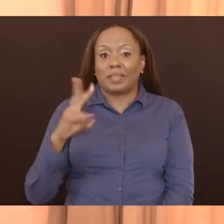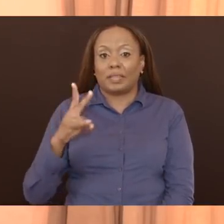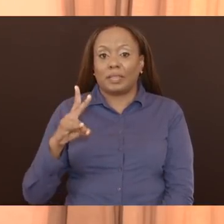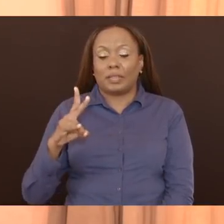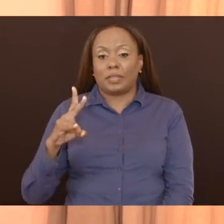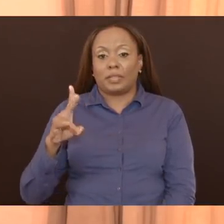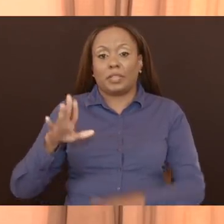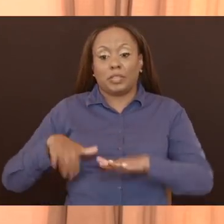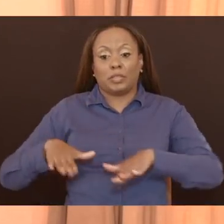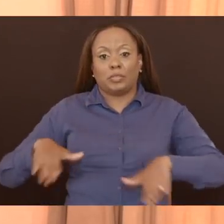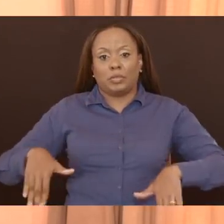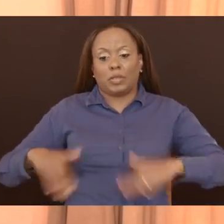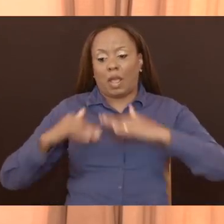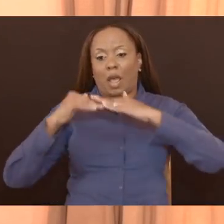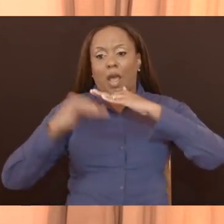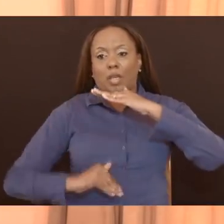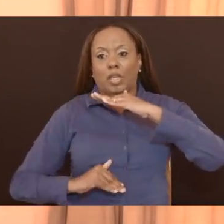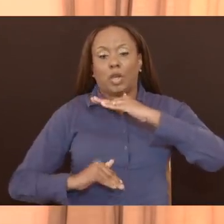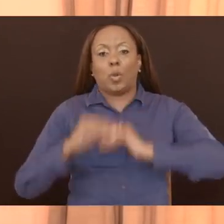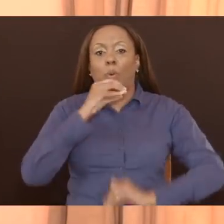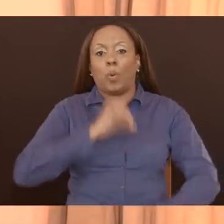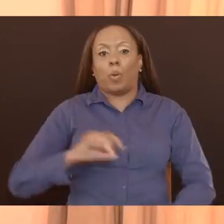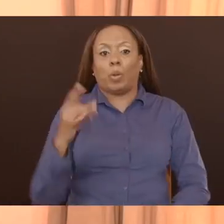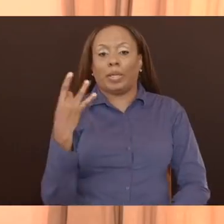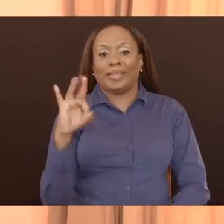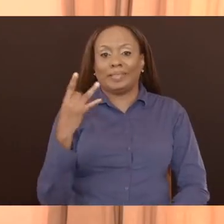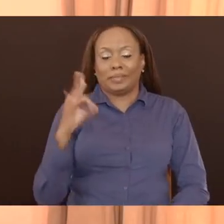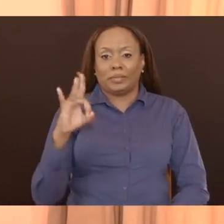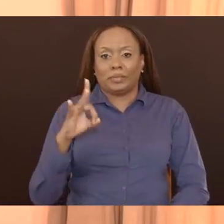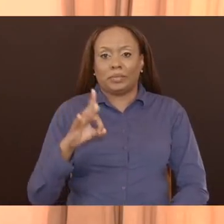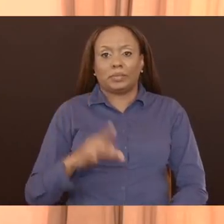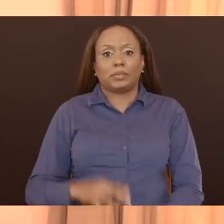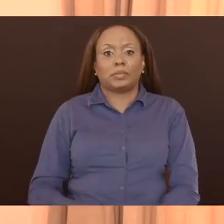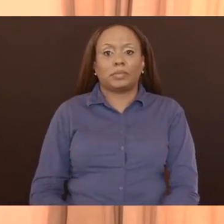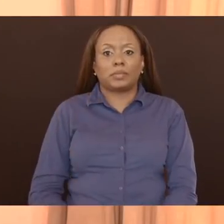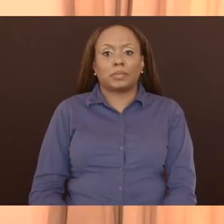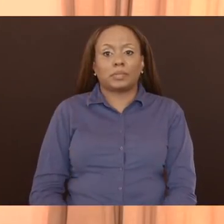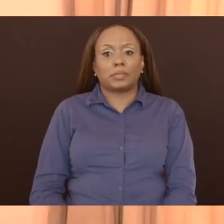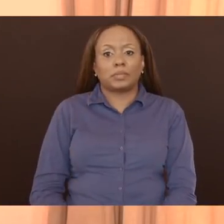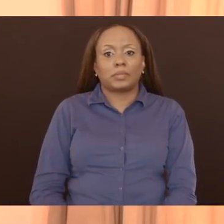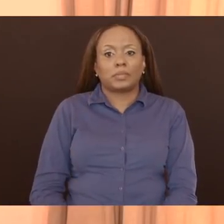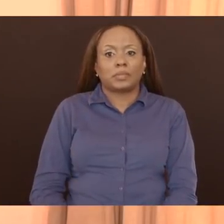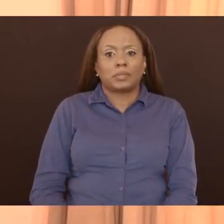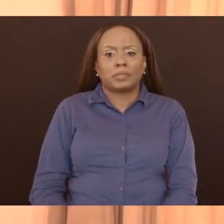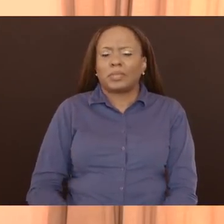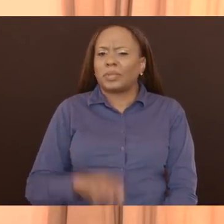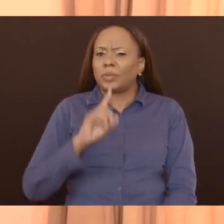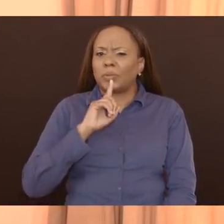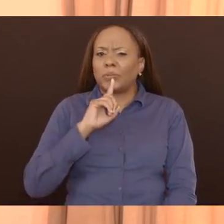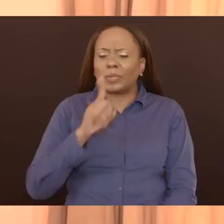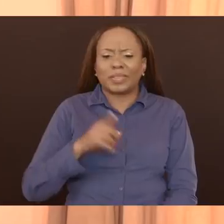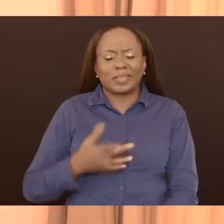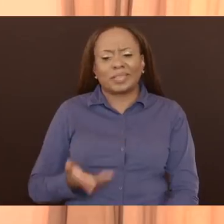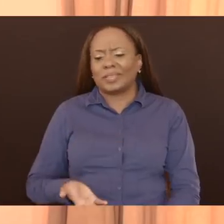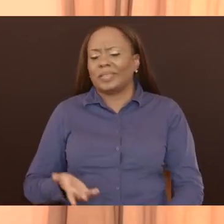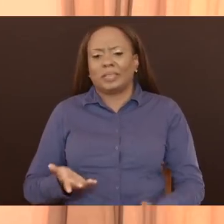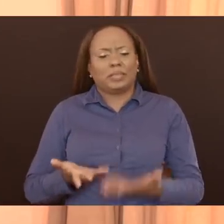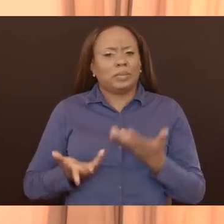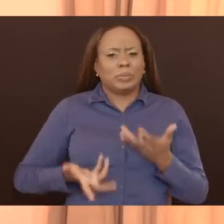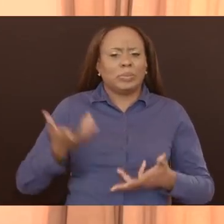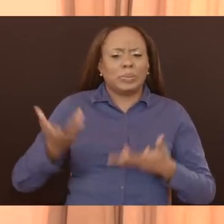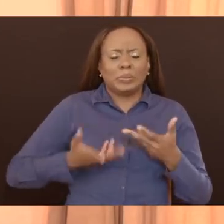from this these results. And this really is a significant development. We continue to see the